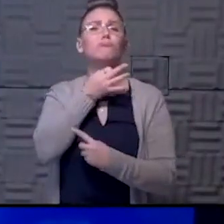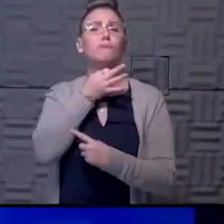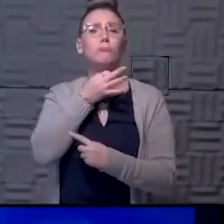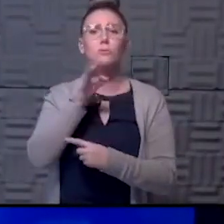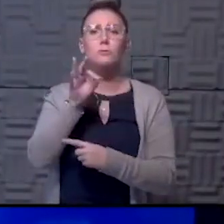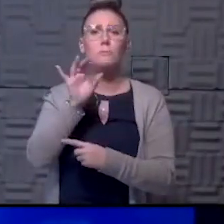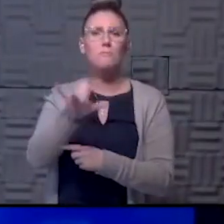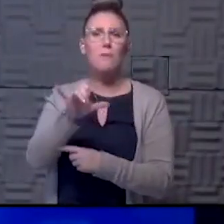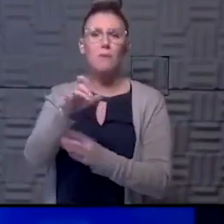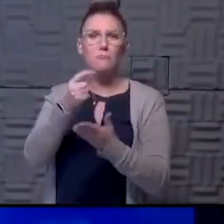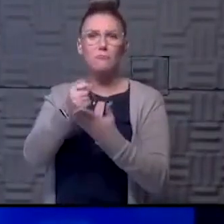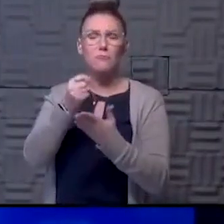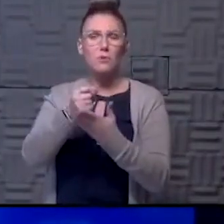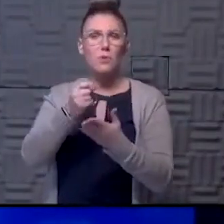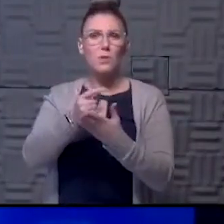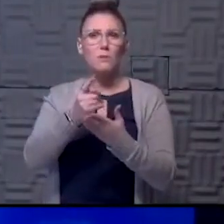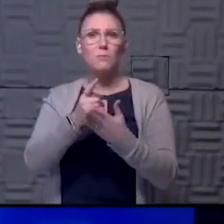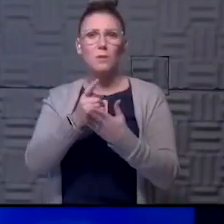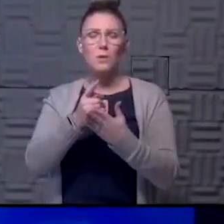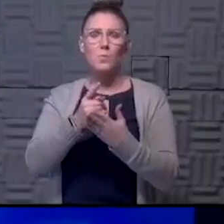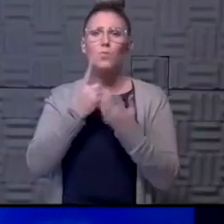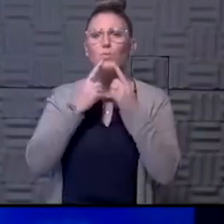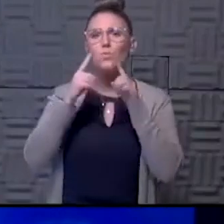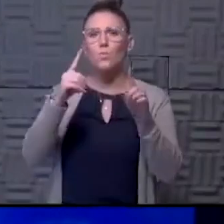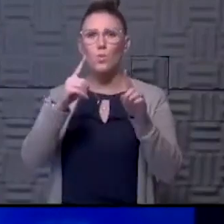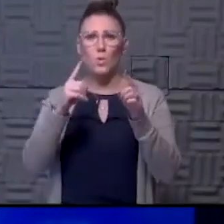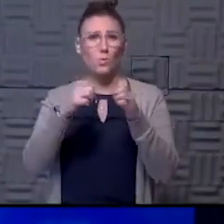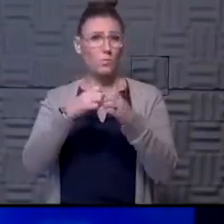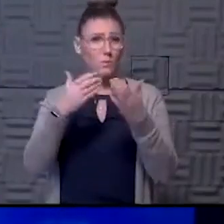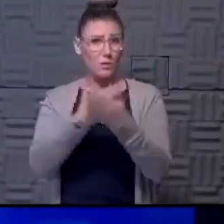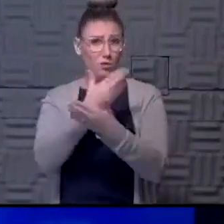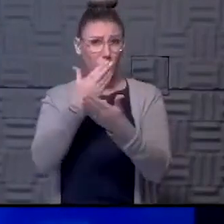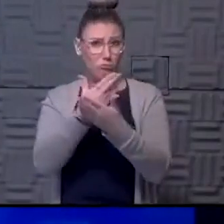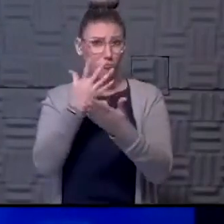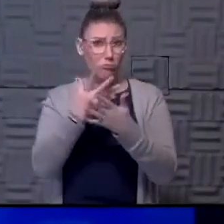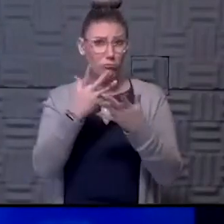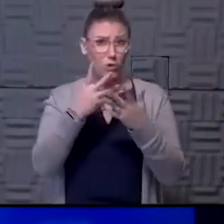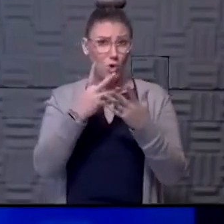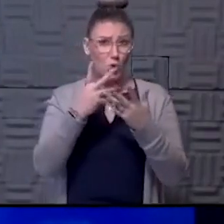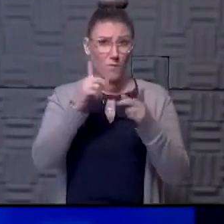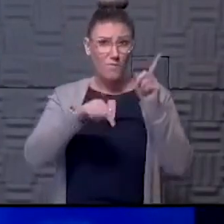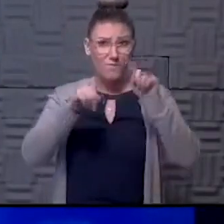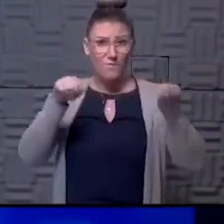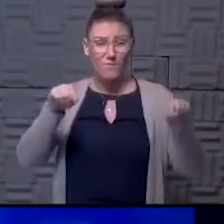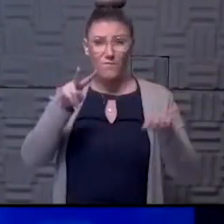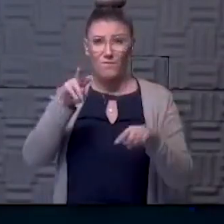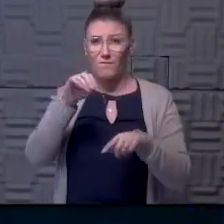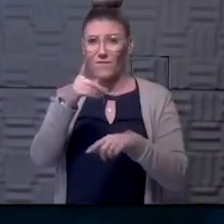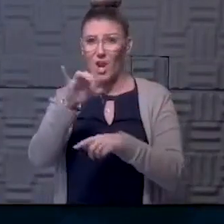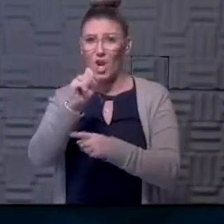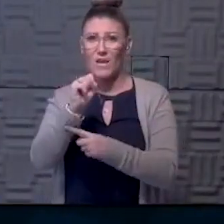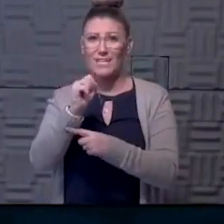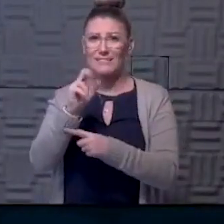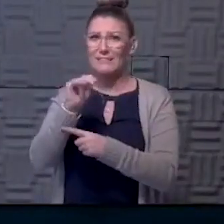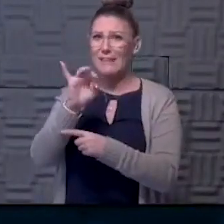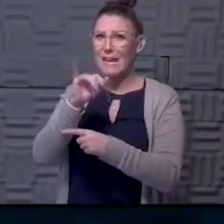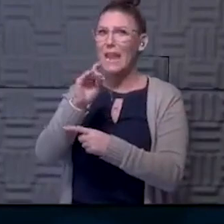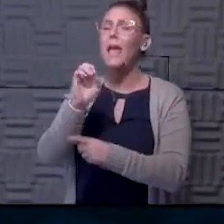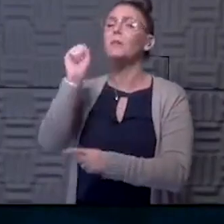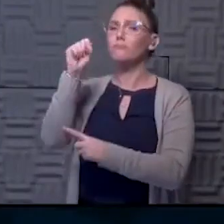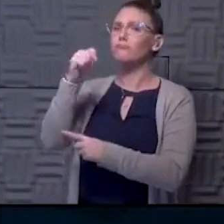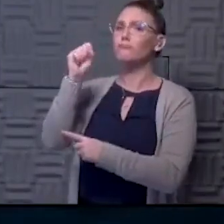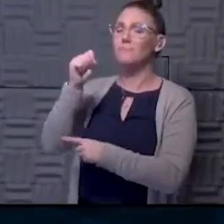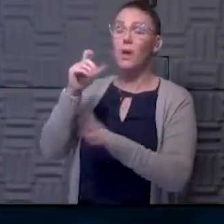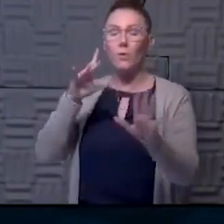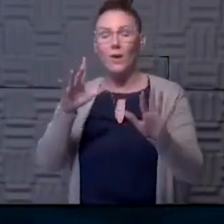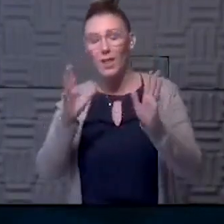antibody treatment will work against the new variants. Great question. What do you guys think? I'll turn to Nate there. He's shaking his head yes.